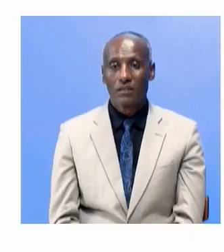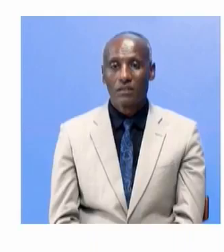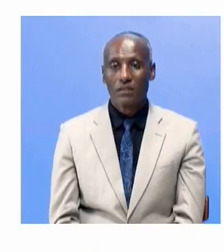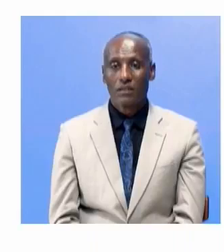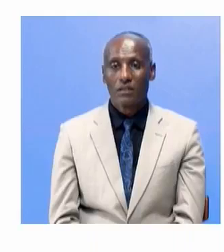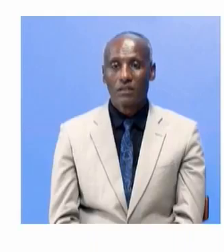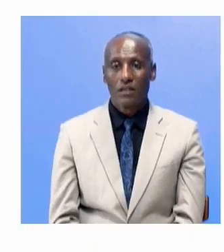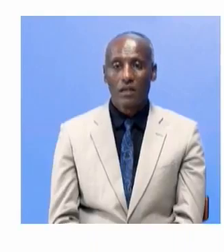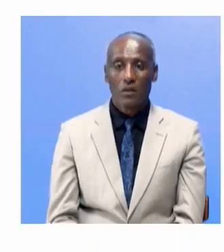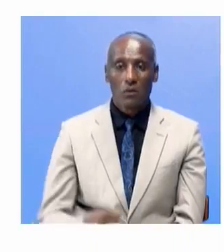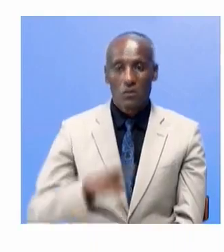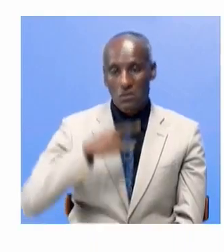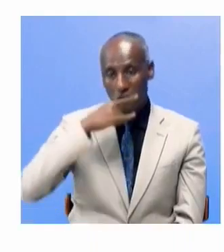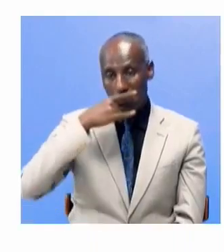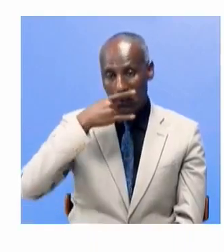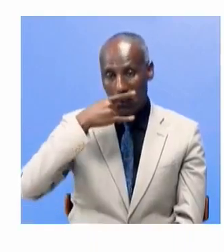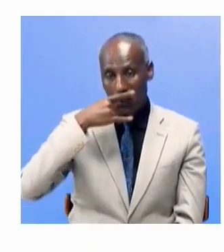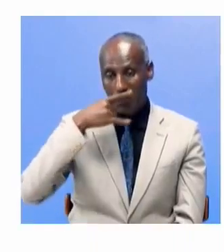child.